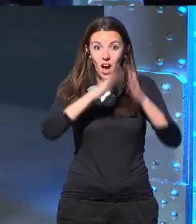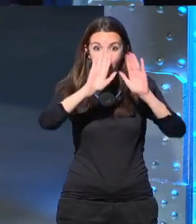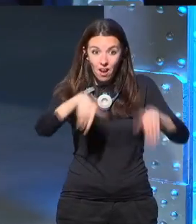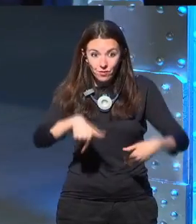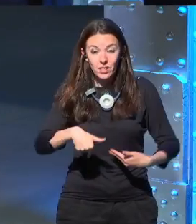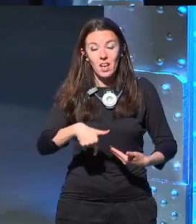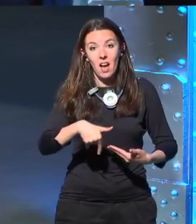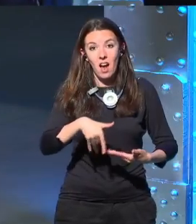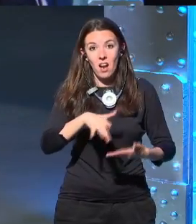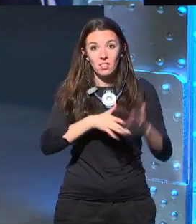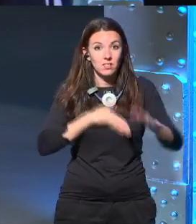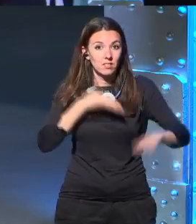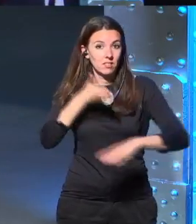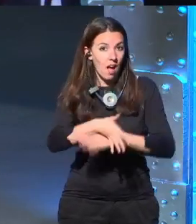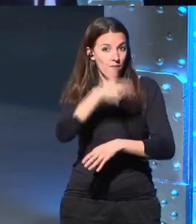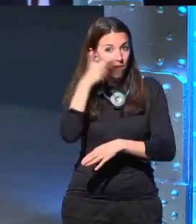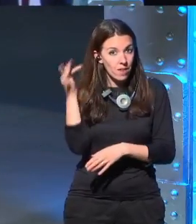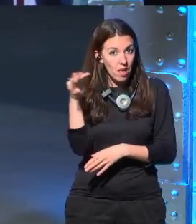of Francis I,